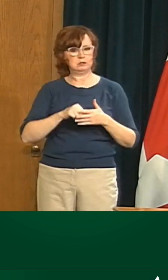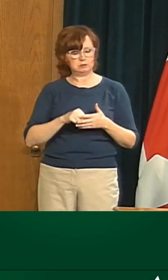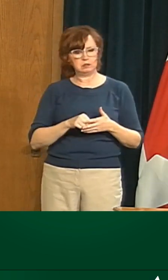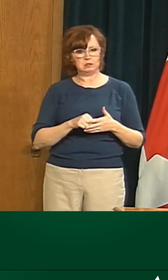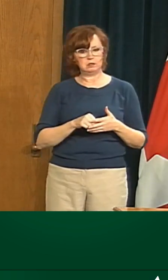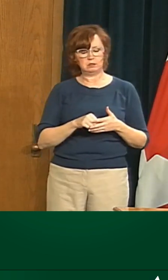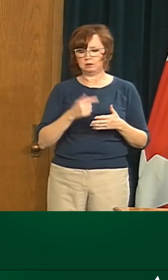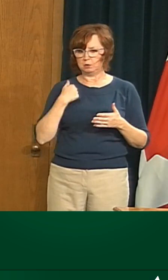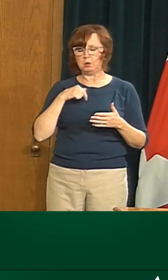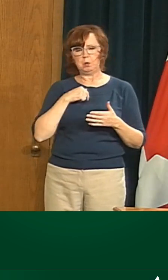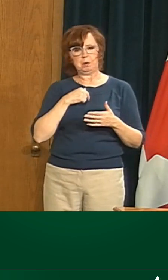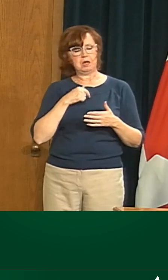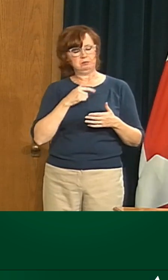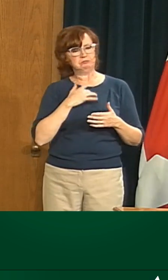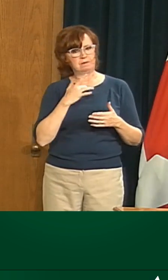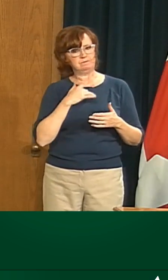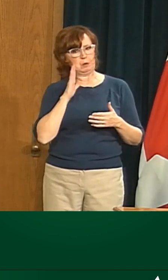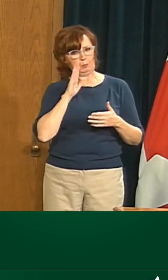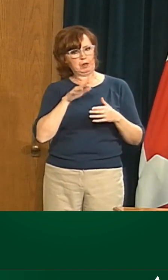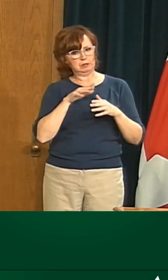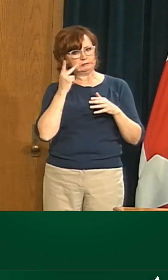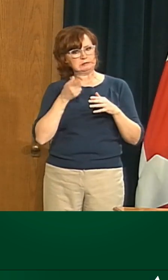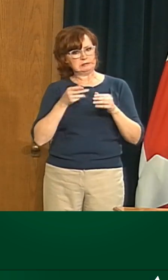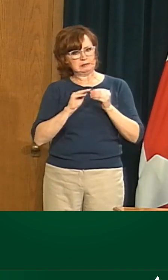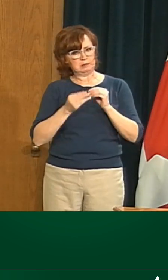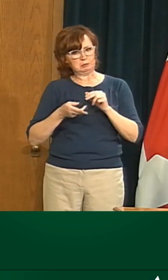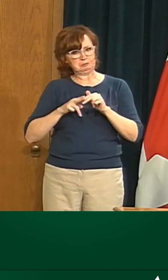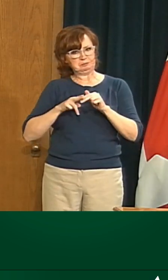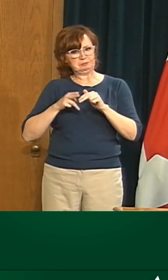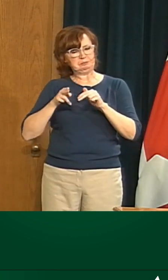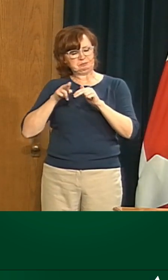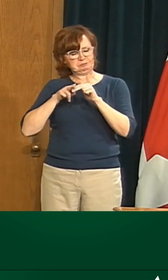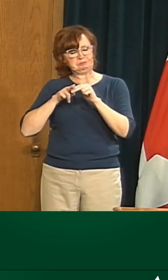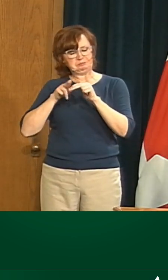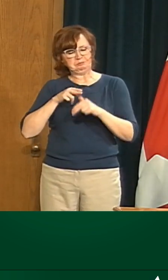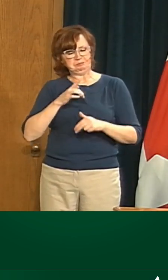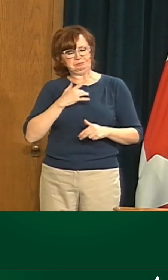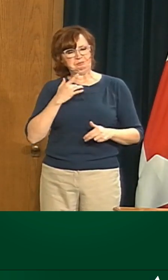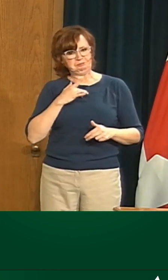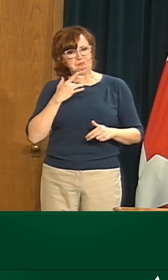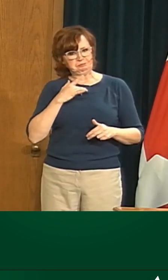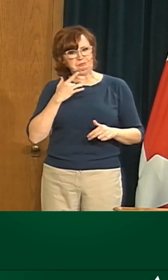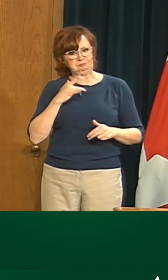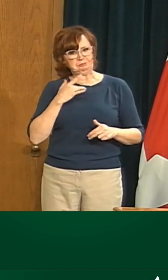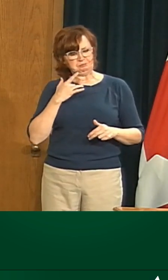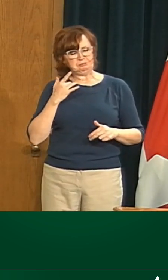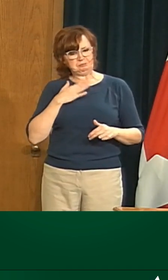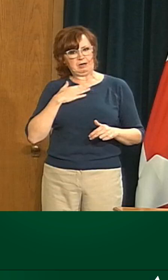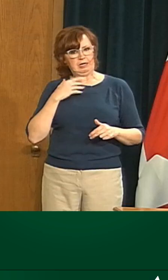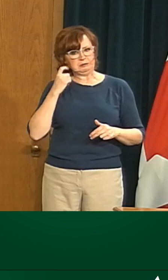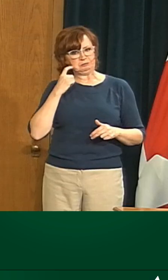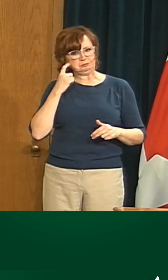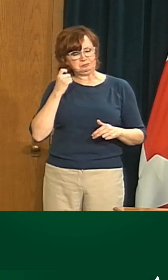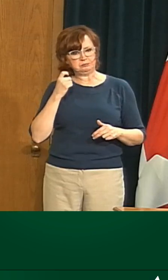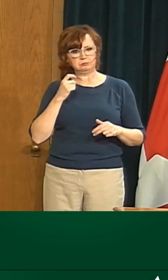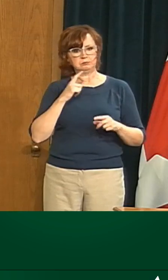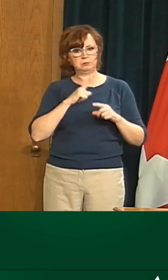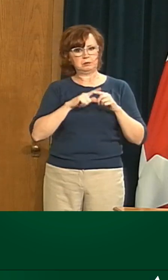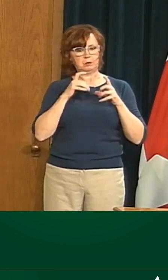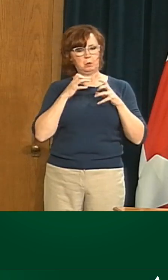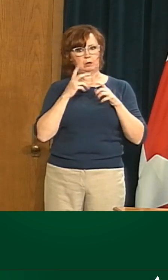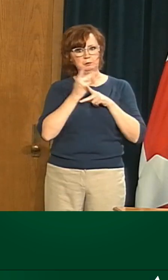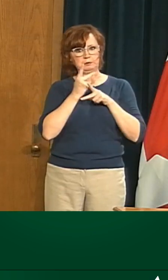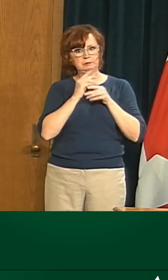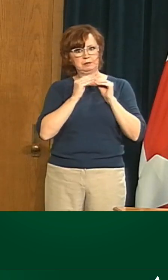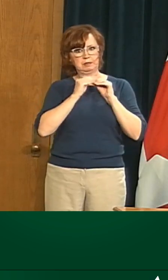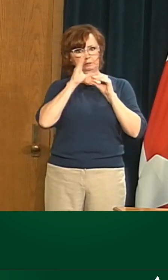possible. We want to see the curve remain flat during the reopening phase, and we want to learn from that and provide continuous feedback.